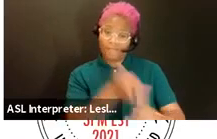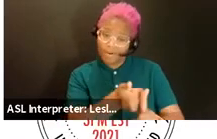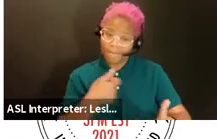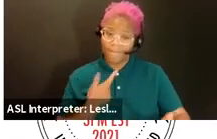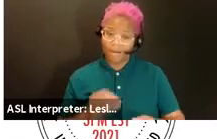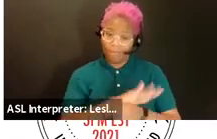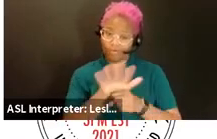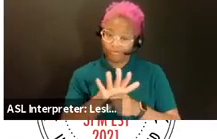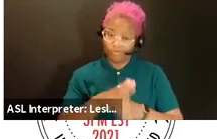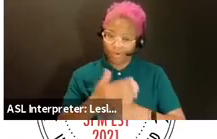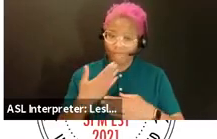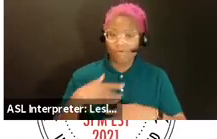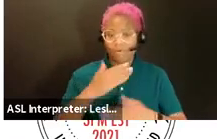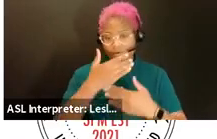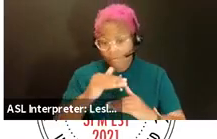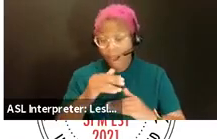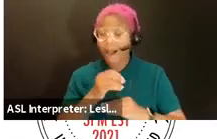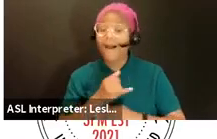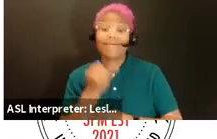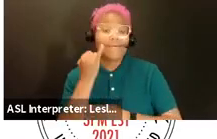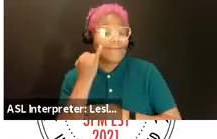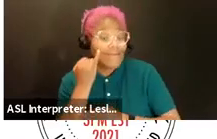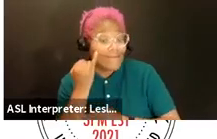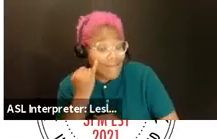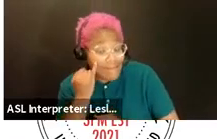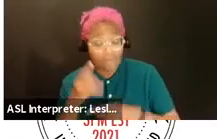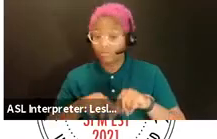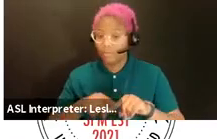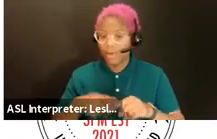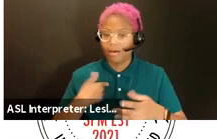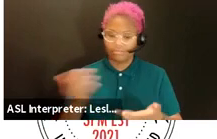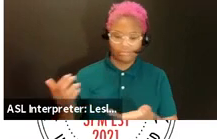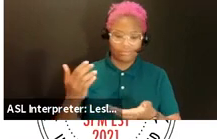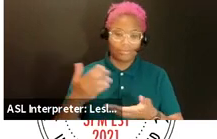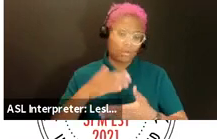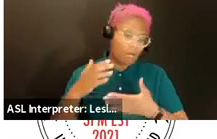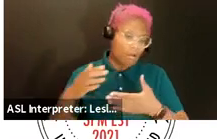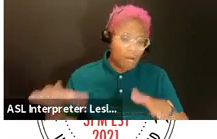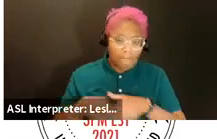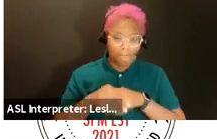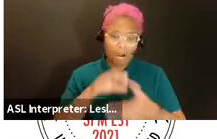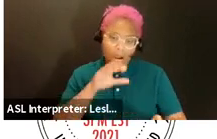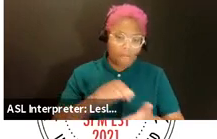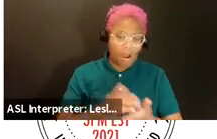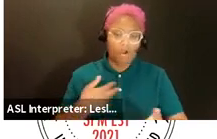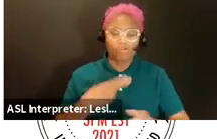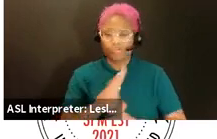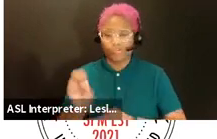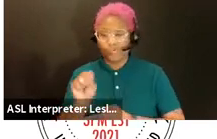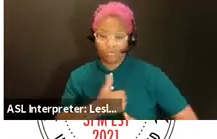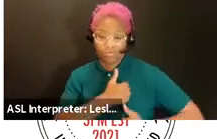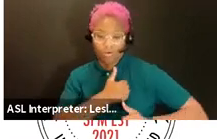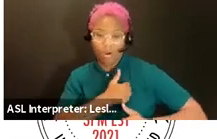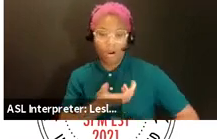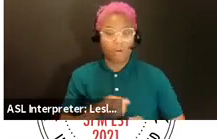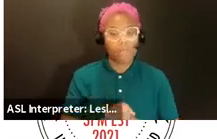unless they happen to be married to a US citizen or are in the US Armed Forces, which seems unlikely, but that's the way the rules